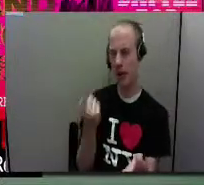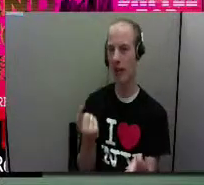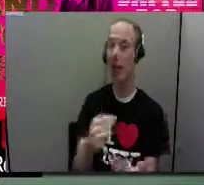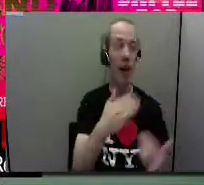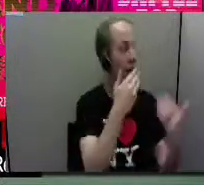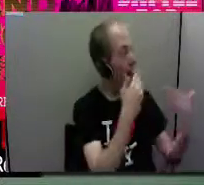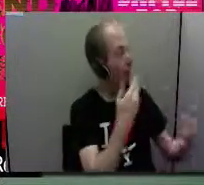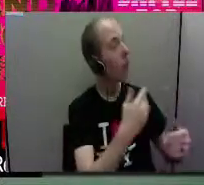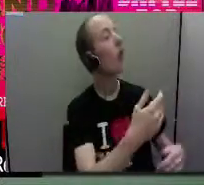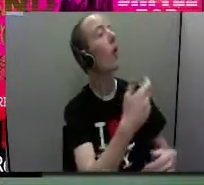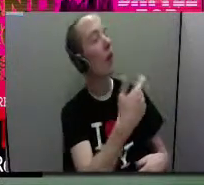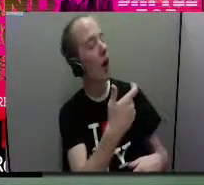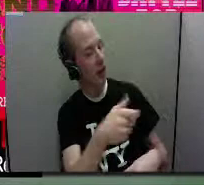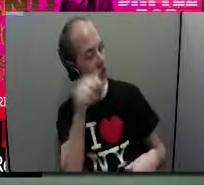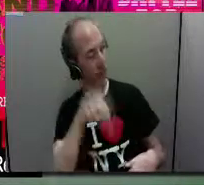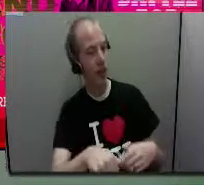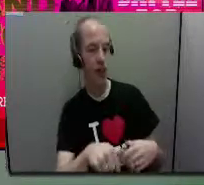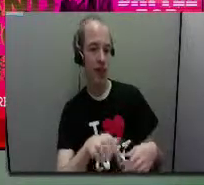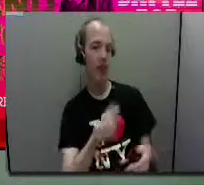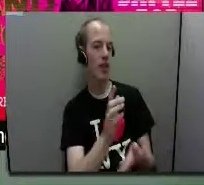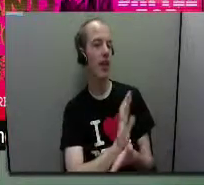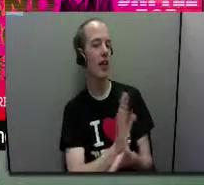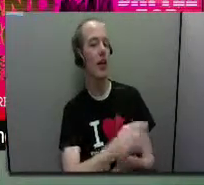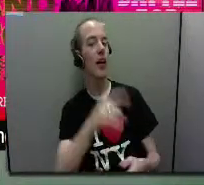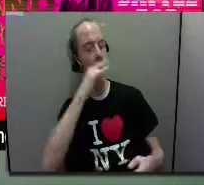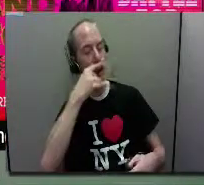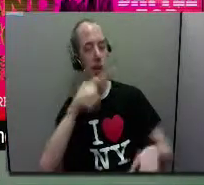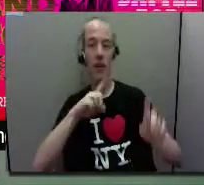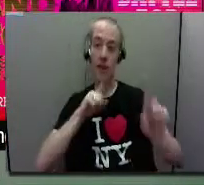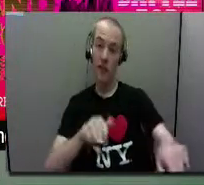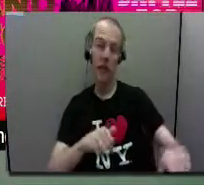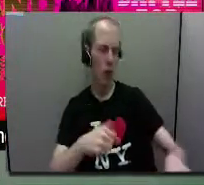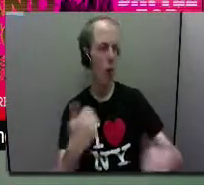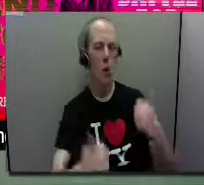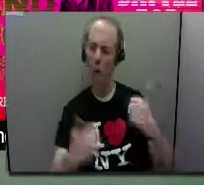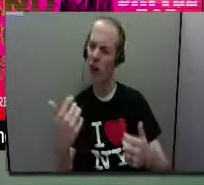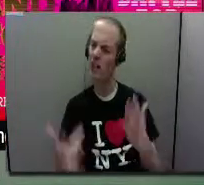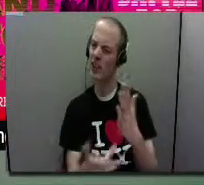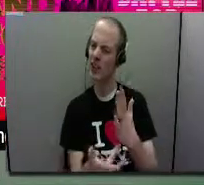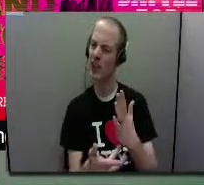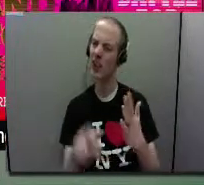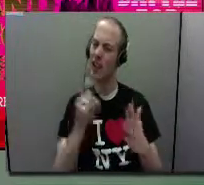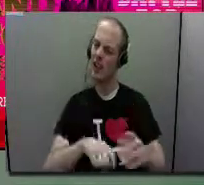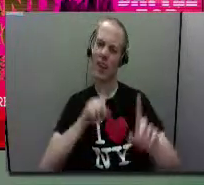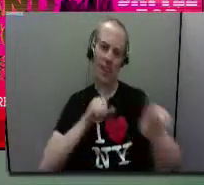this technological episode of Kids React. Leave a comment of which technology we should